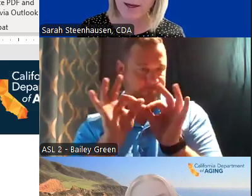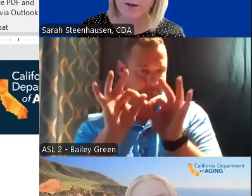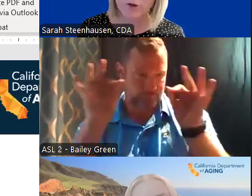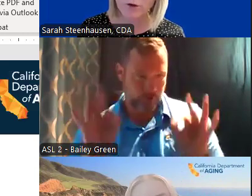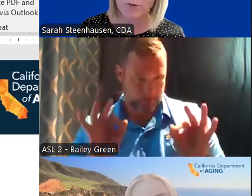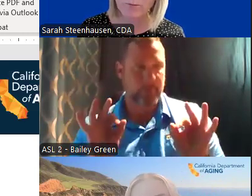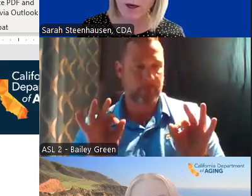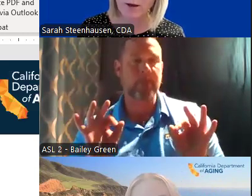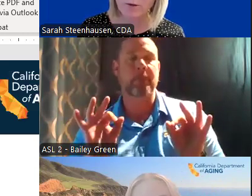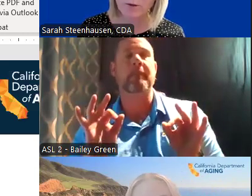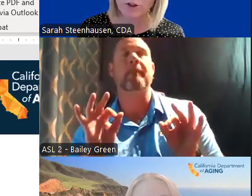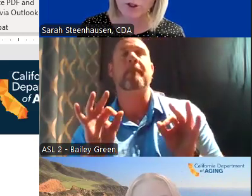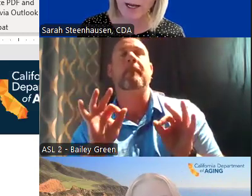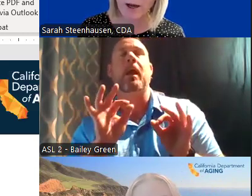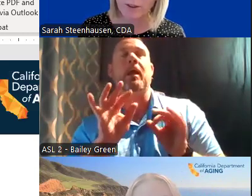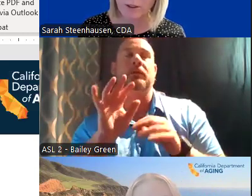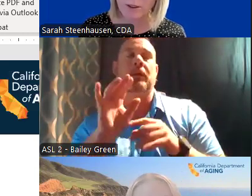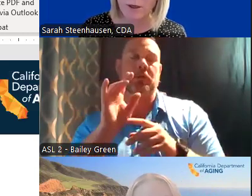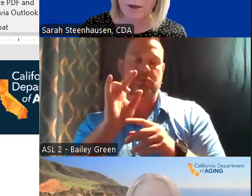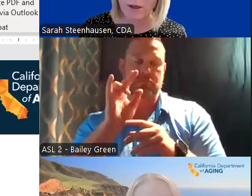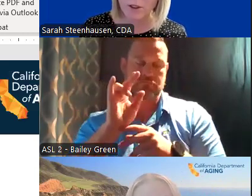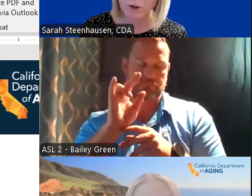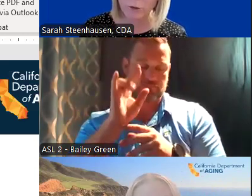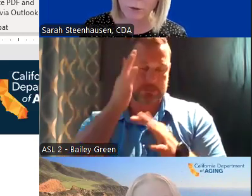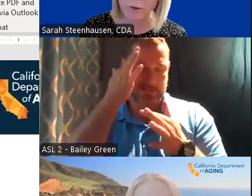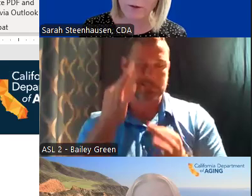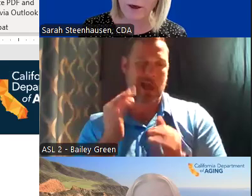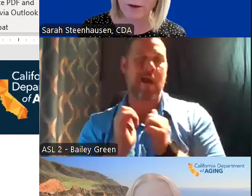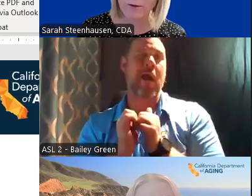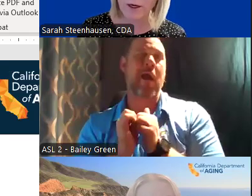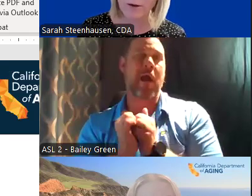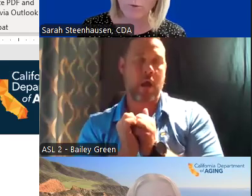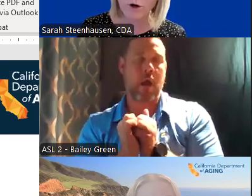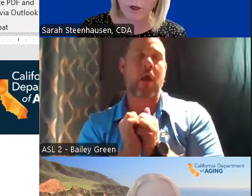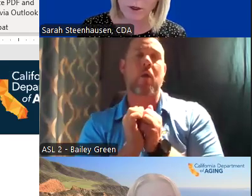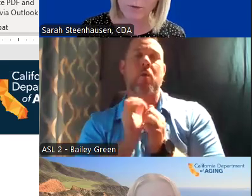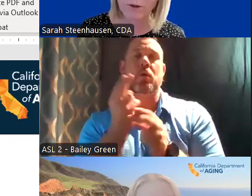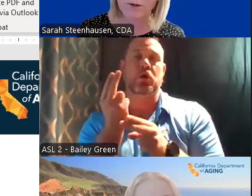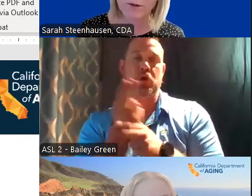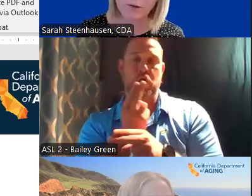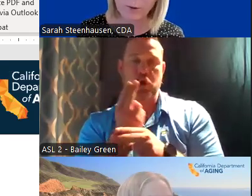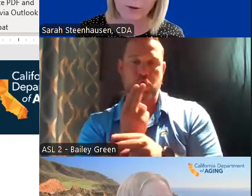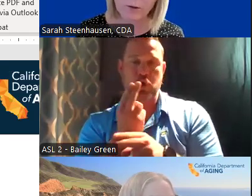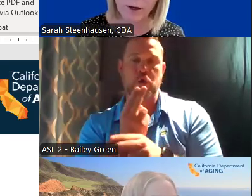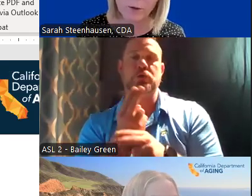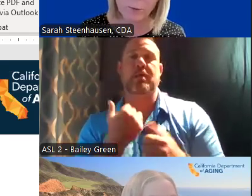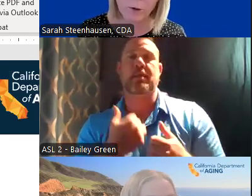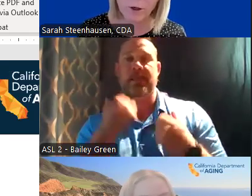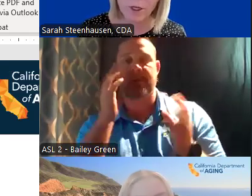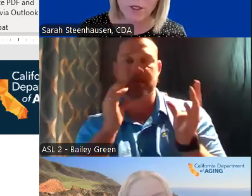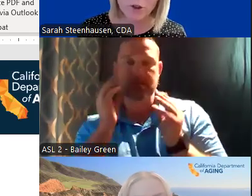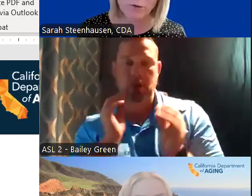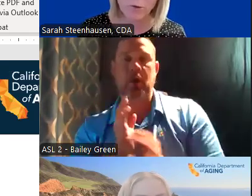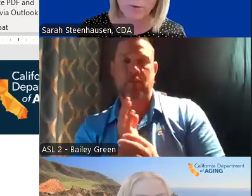and then to determine how we can use the work of the Lived Experience Advisory